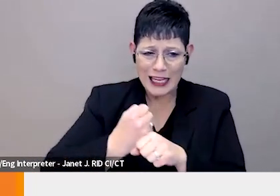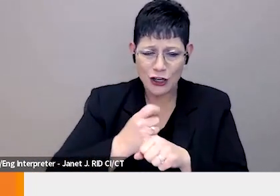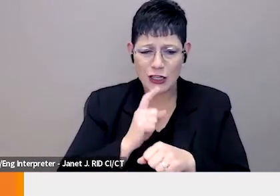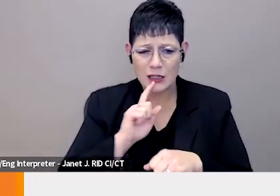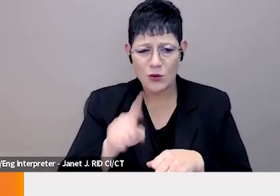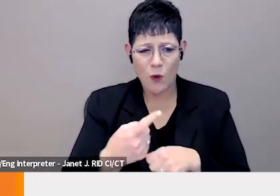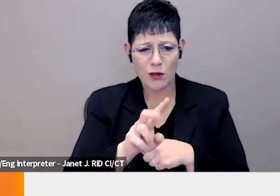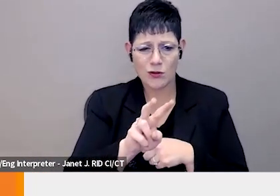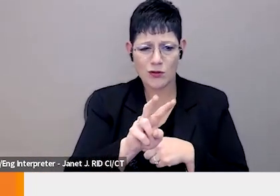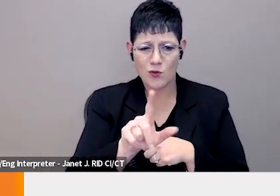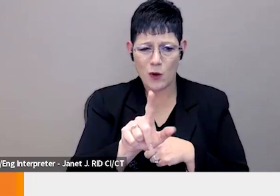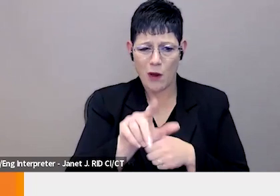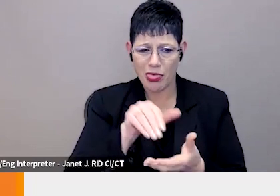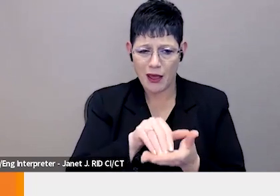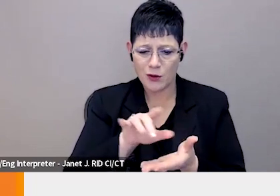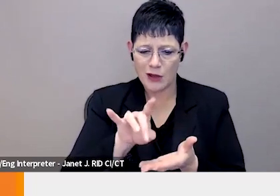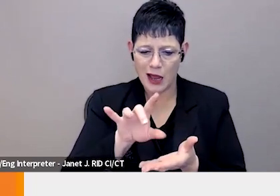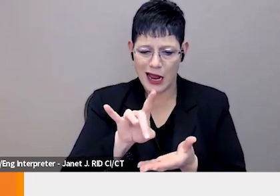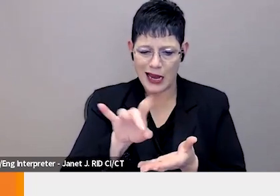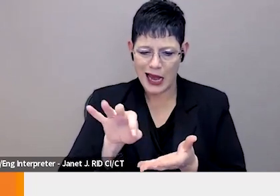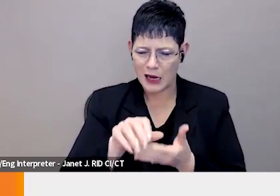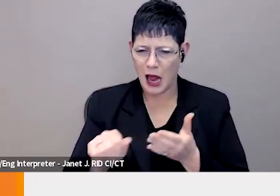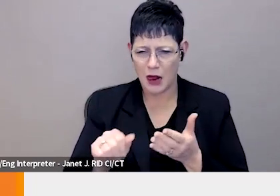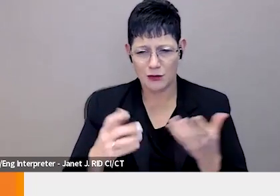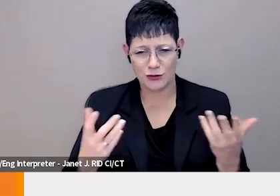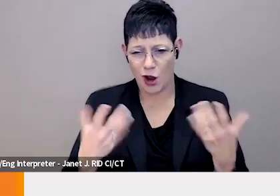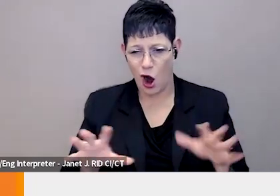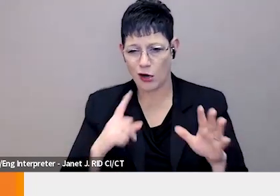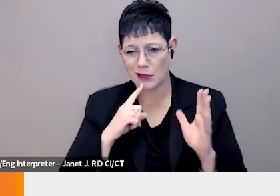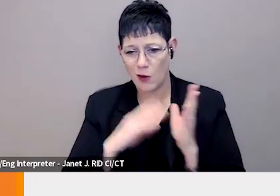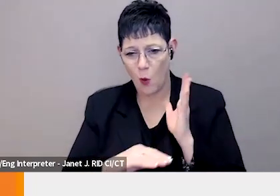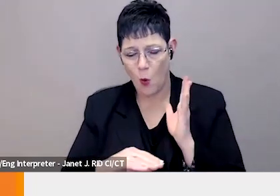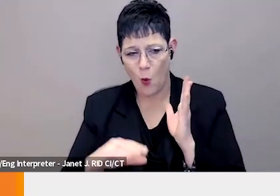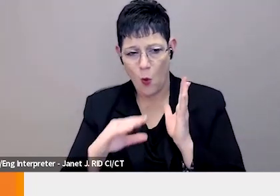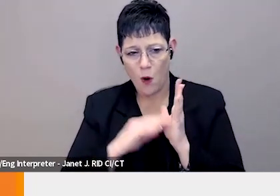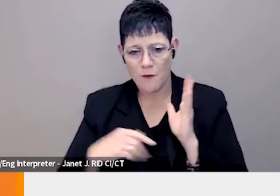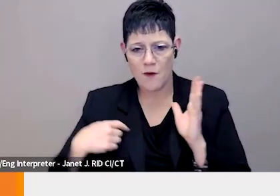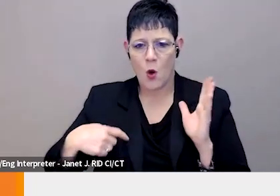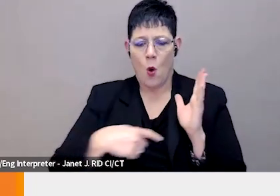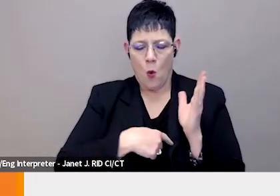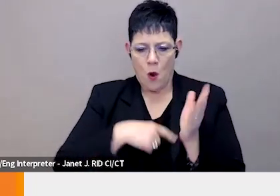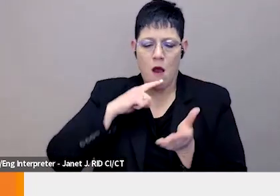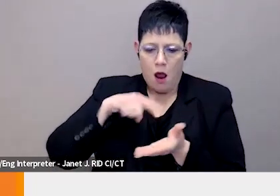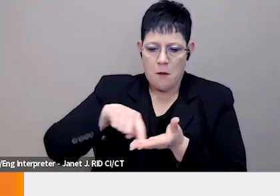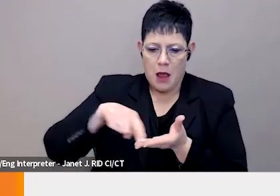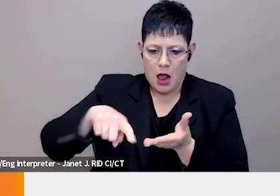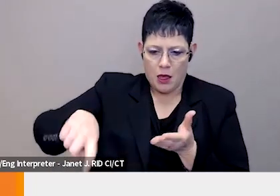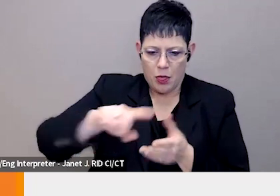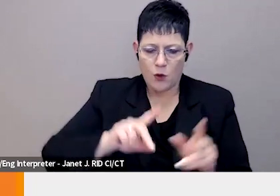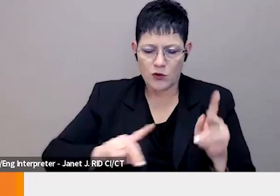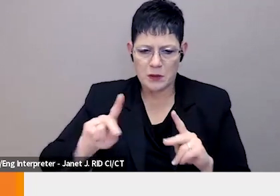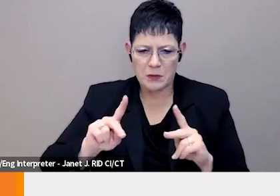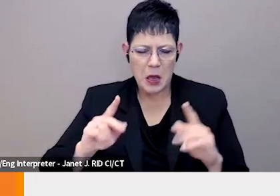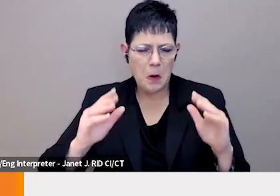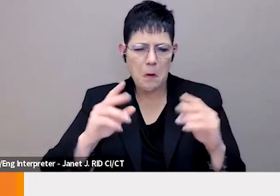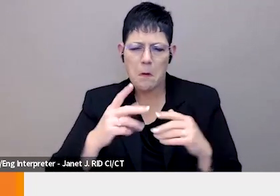$21,889. So as it's been stated many times before, we are paying these workers poverty wages,